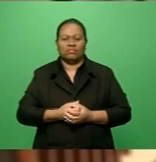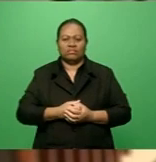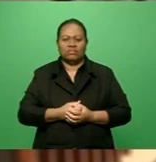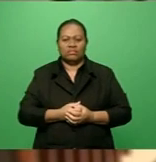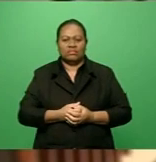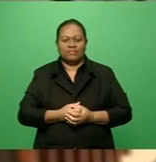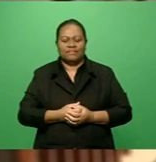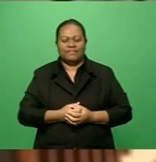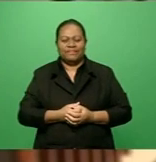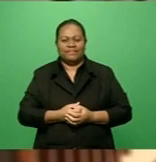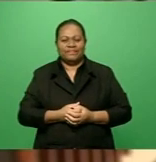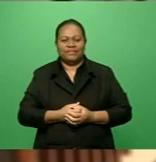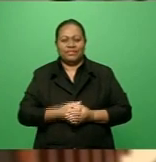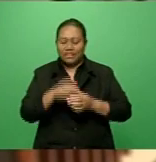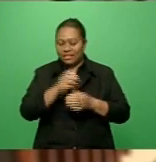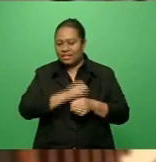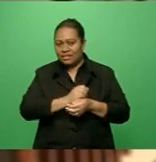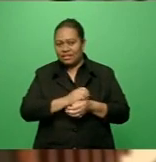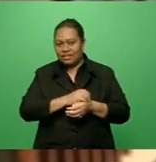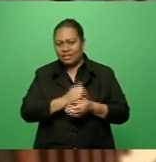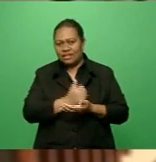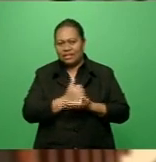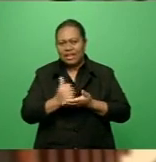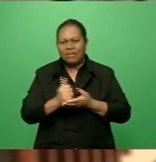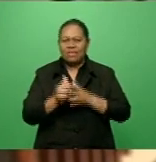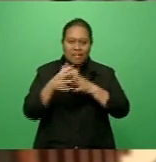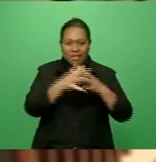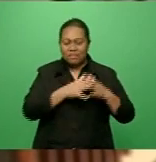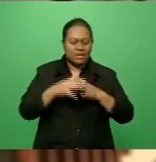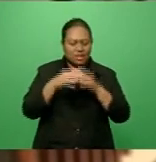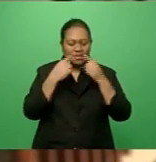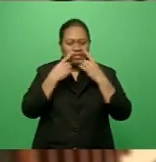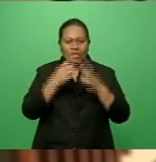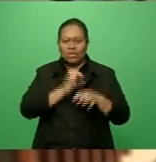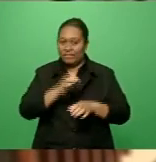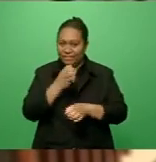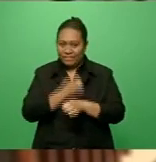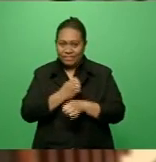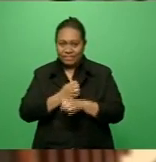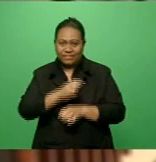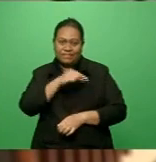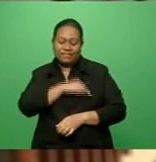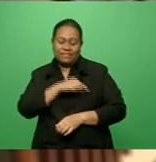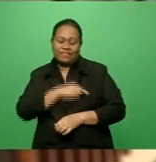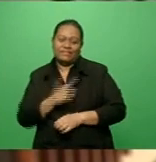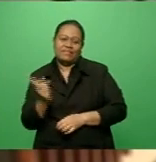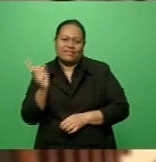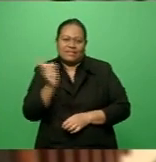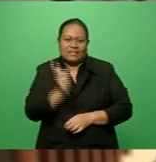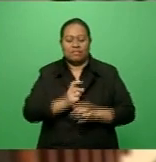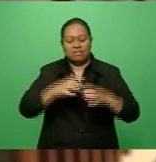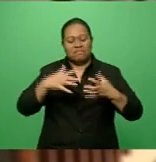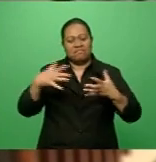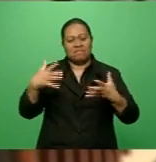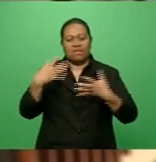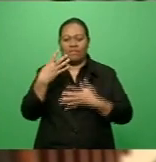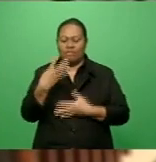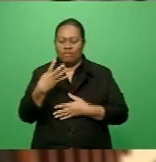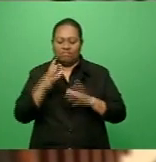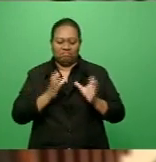overnight. The number of Americans applying for initial unemployment benefits came in at a larger than